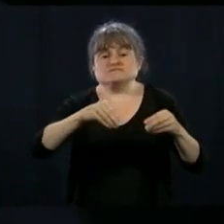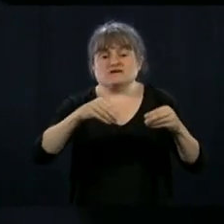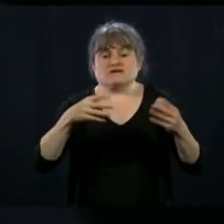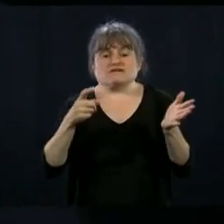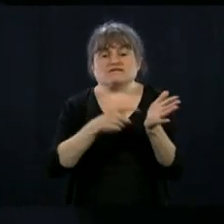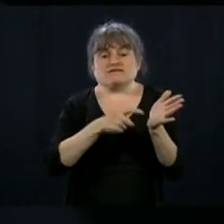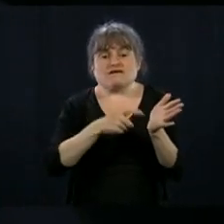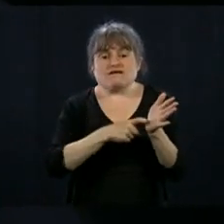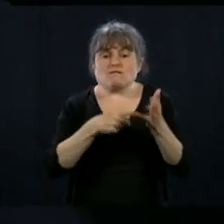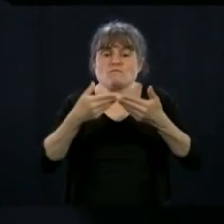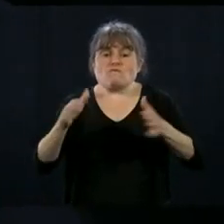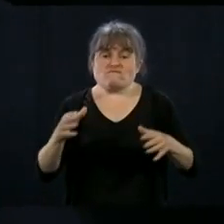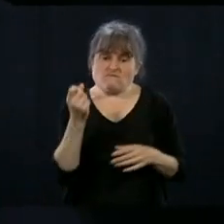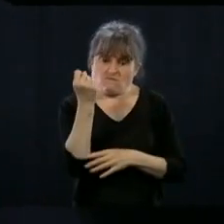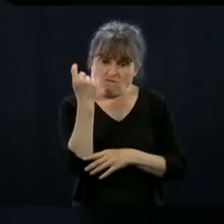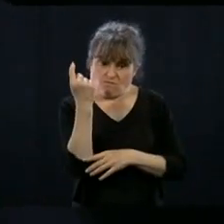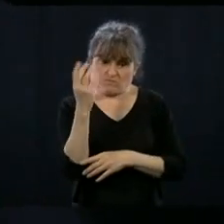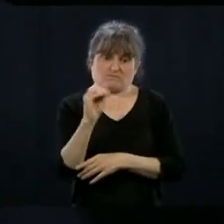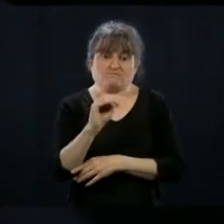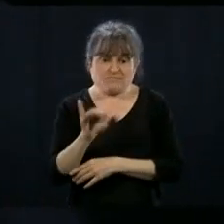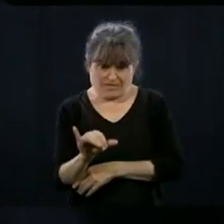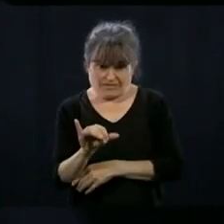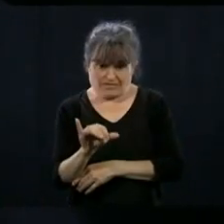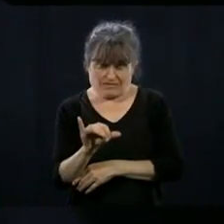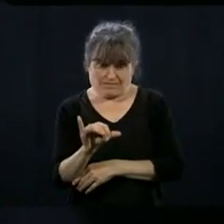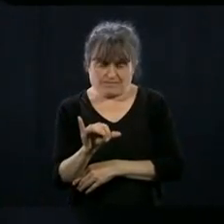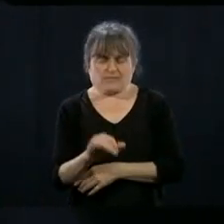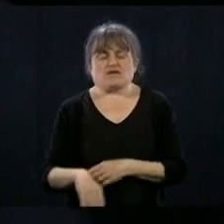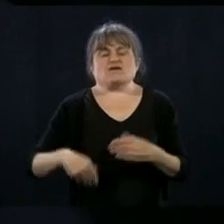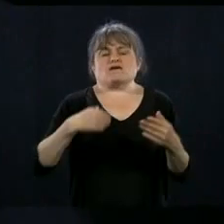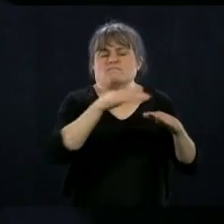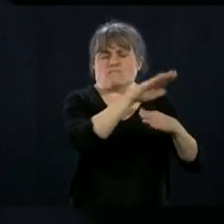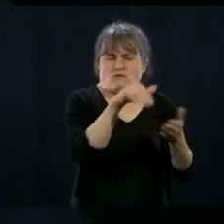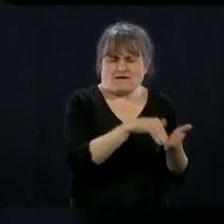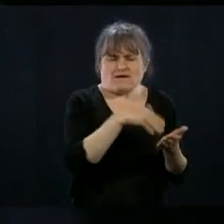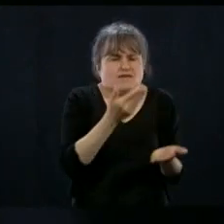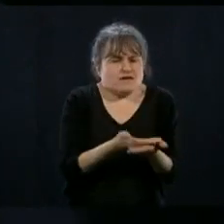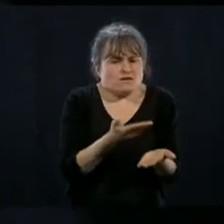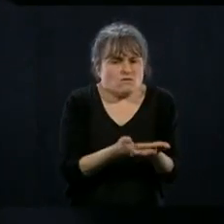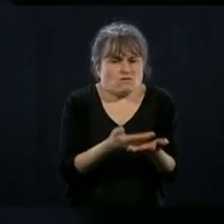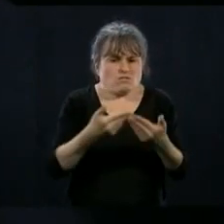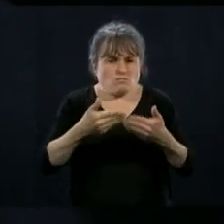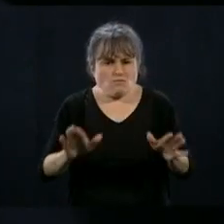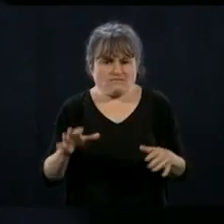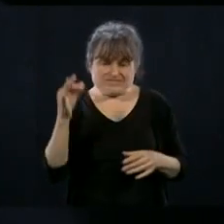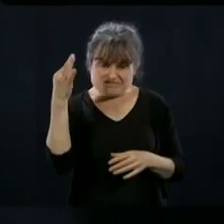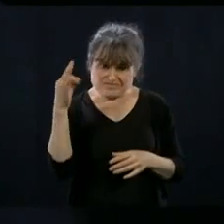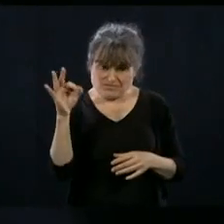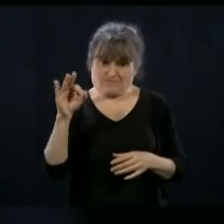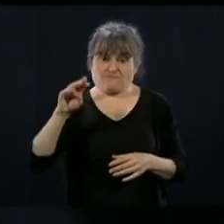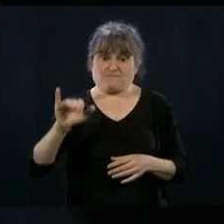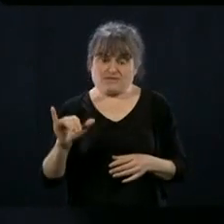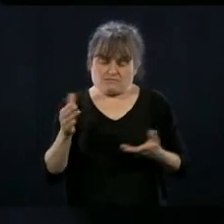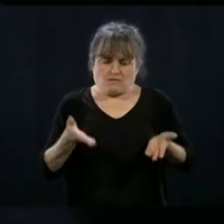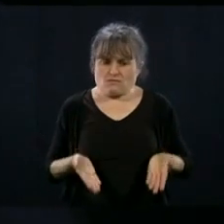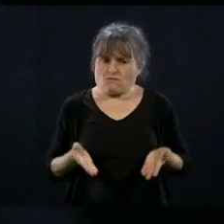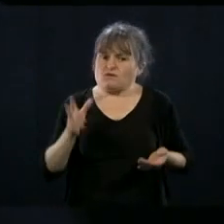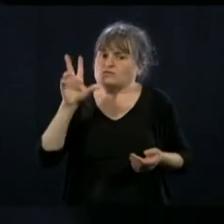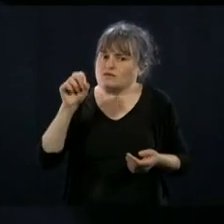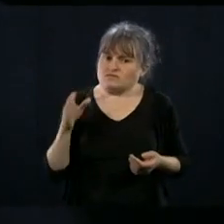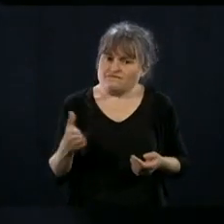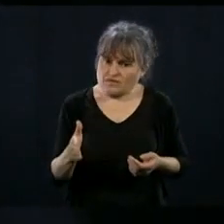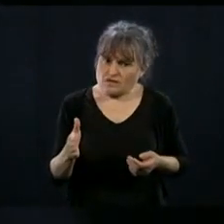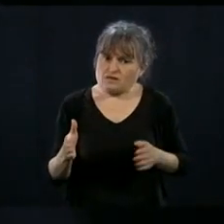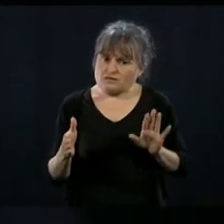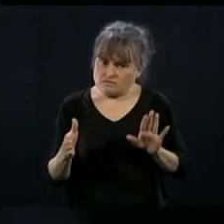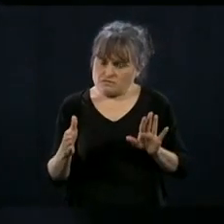that they will reopen on the 11th of May and that the schools in Montreal will open on the 19th of May. Today's the